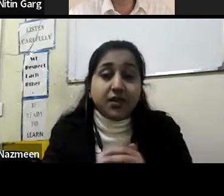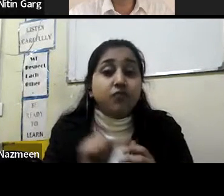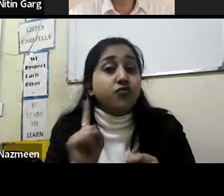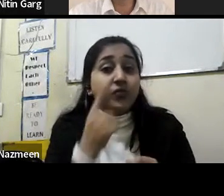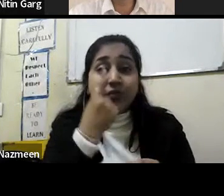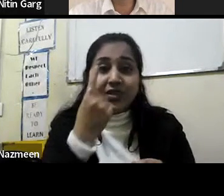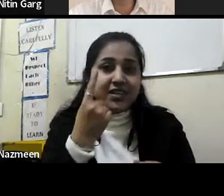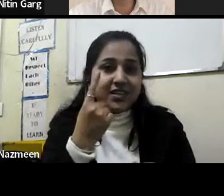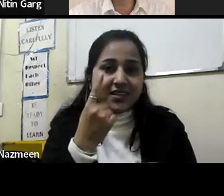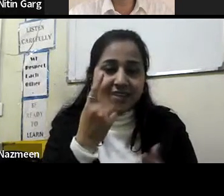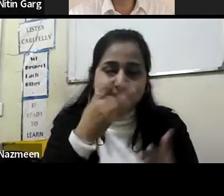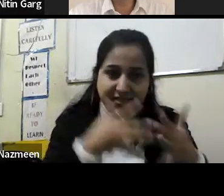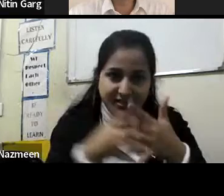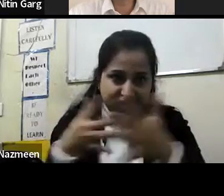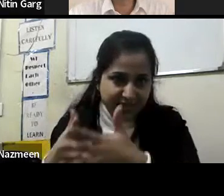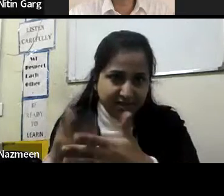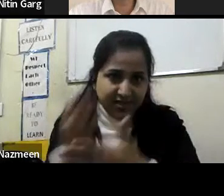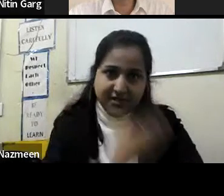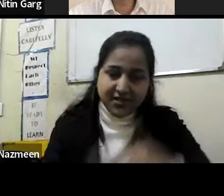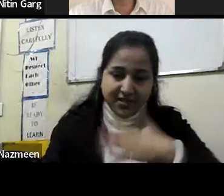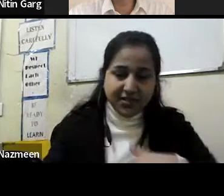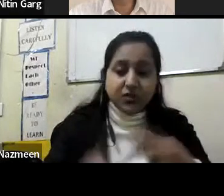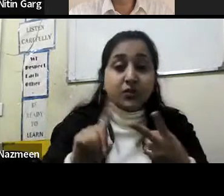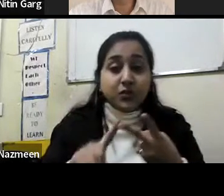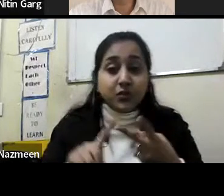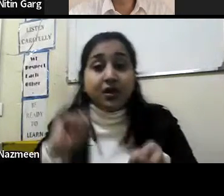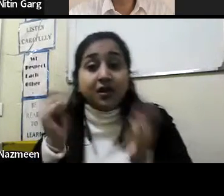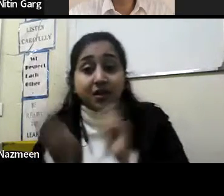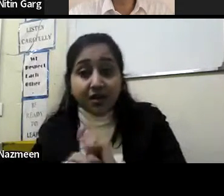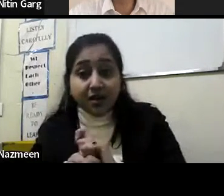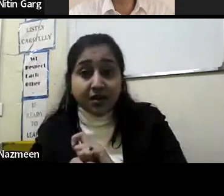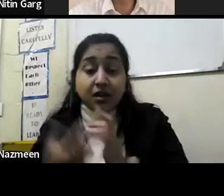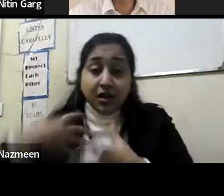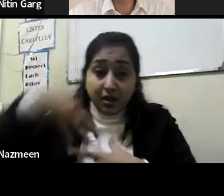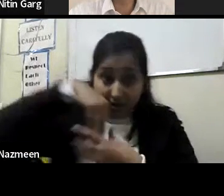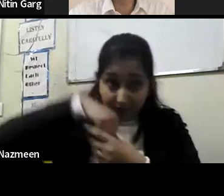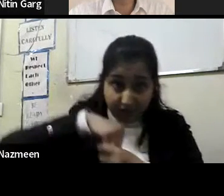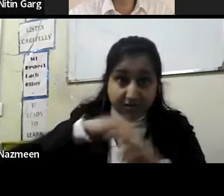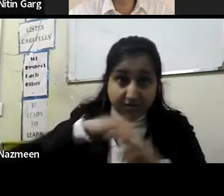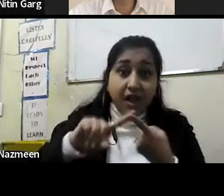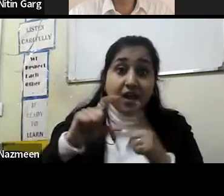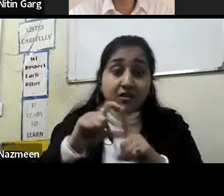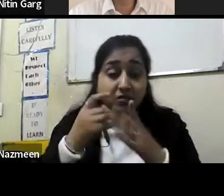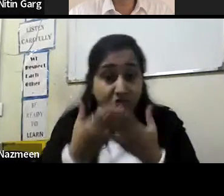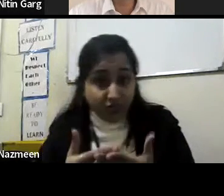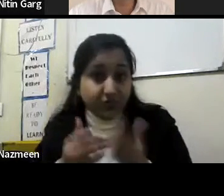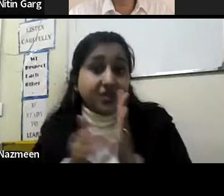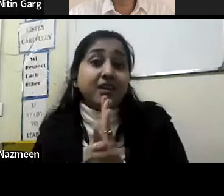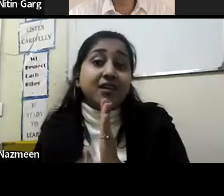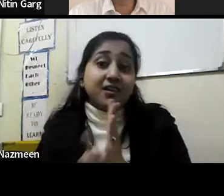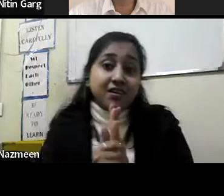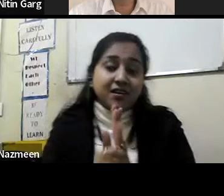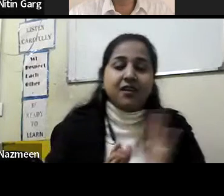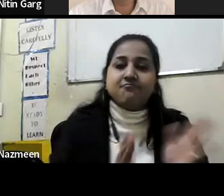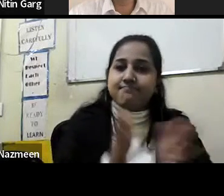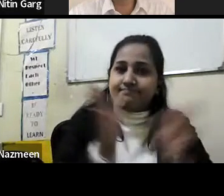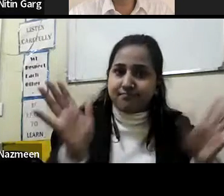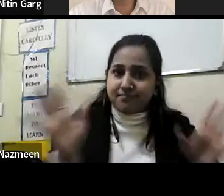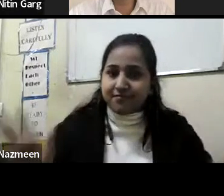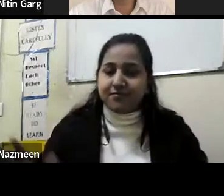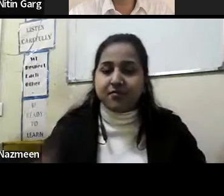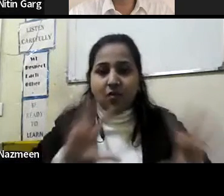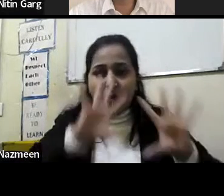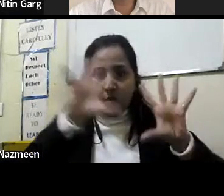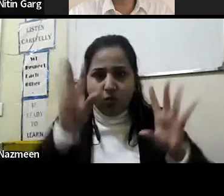preventing disability on the healthcare side, and again, making it as an inclusive society when it comes through education and skilling. So across the